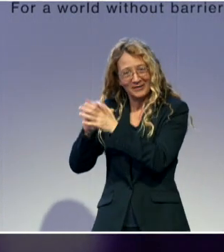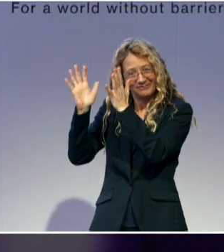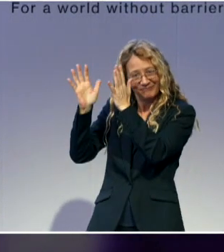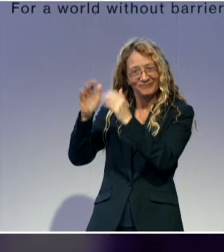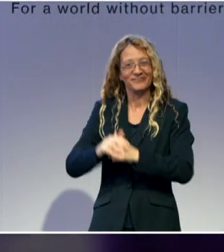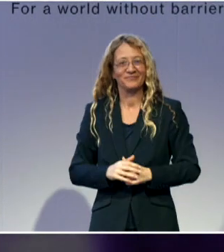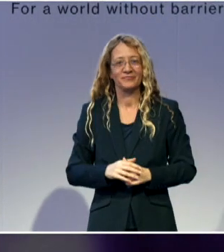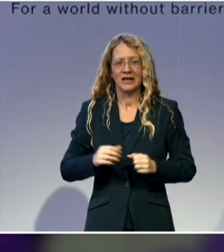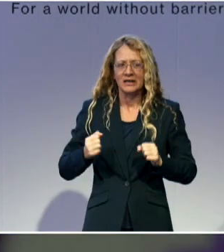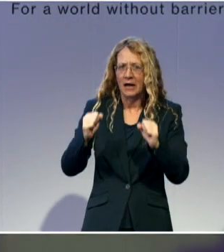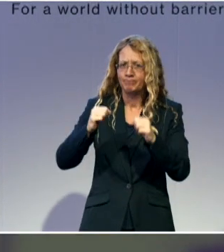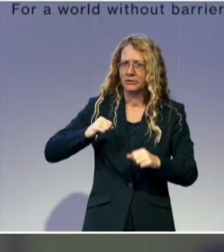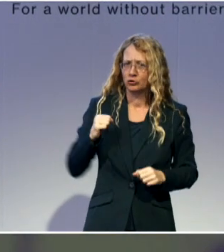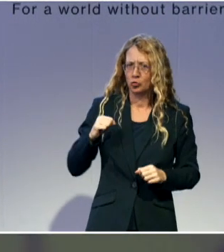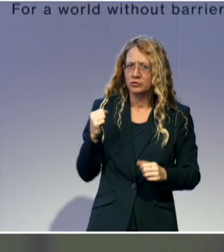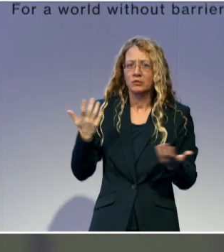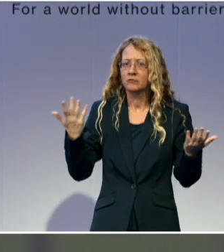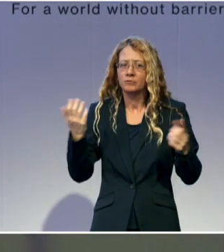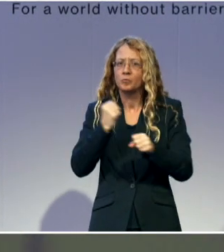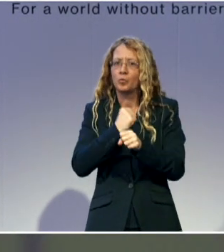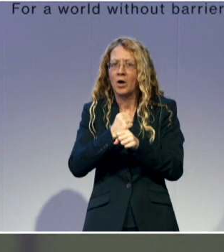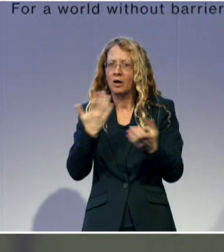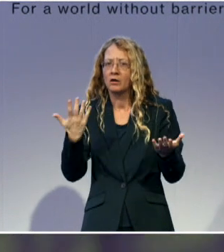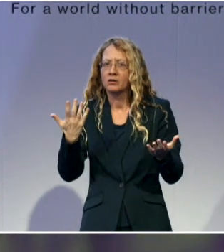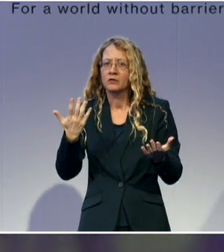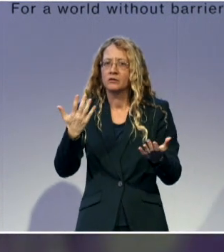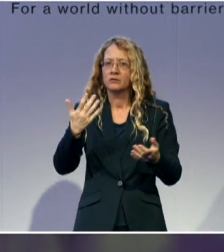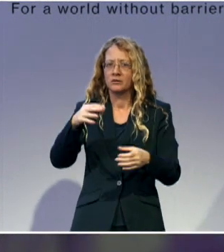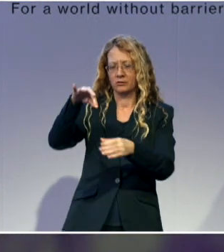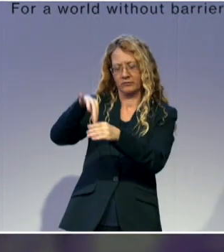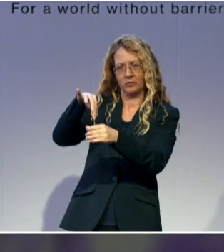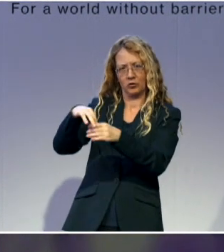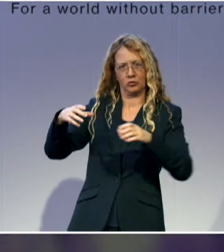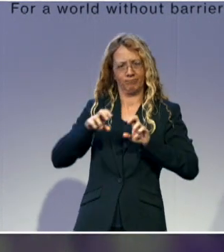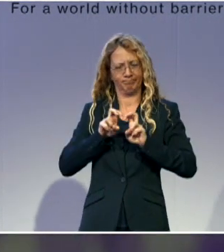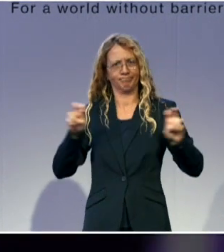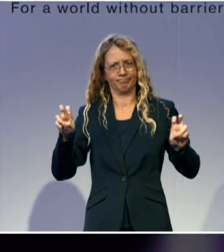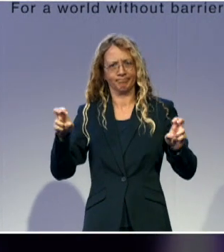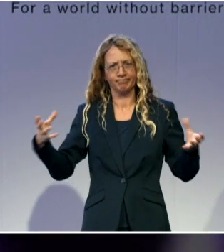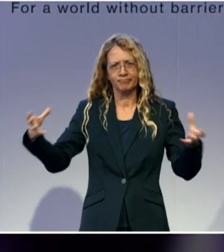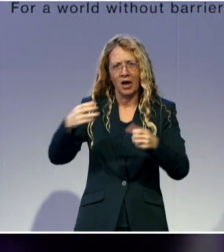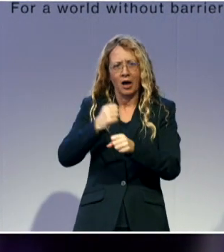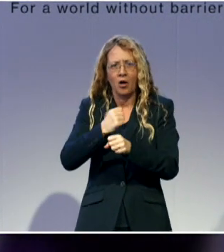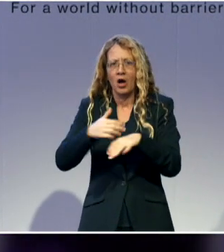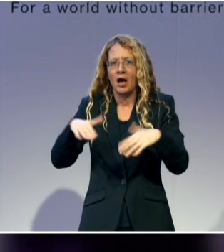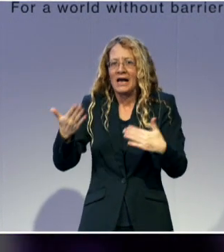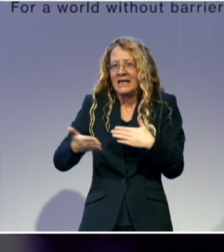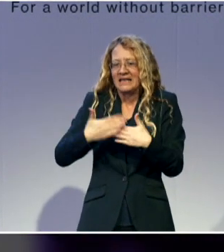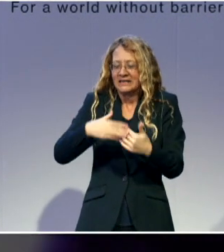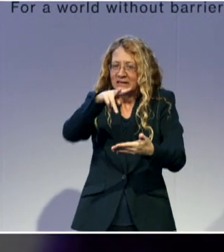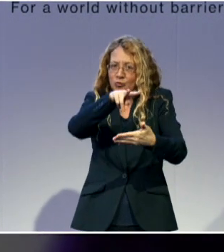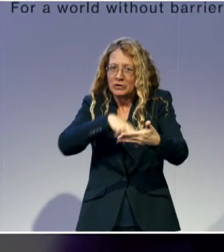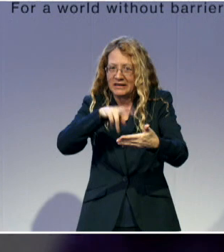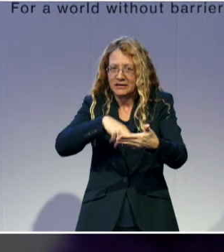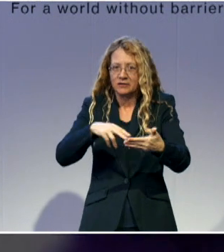the UK Electoral Commission to create easy-read voting guides to support people with learning disabilities